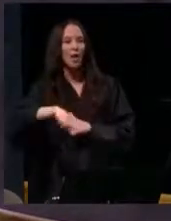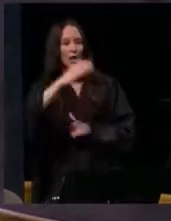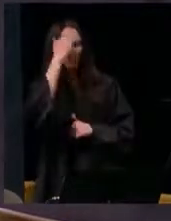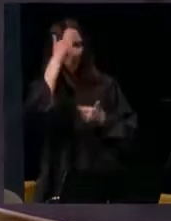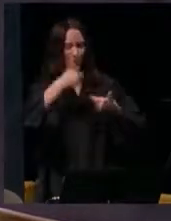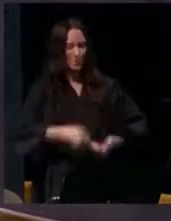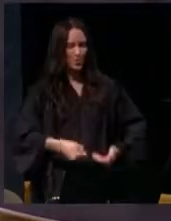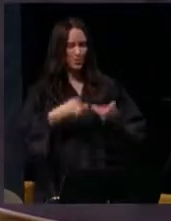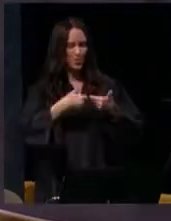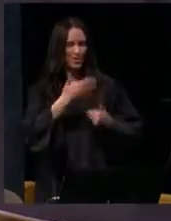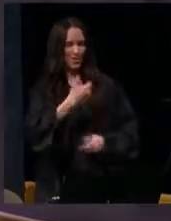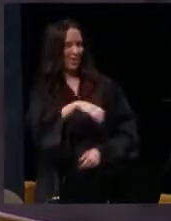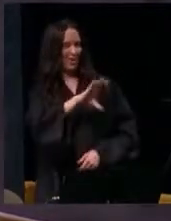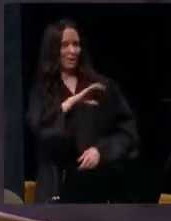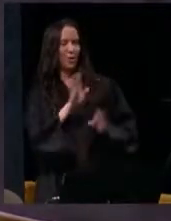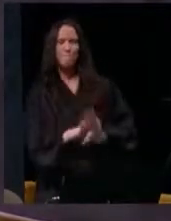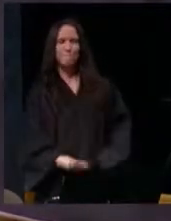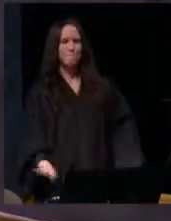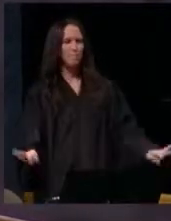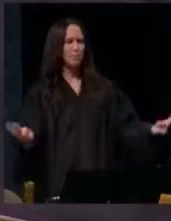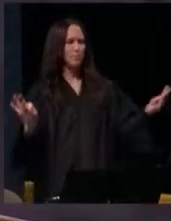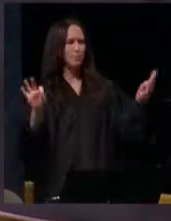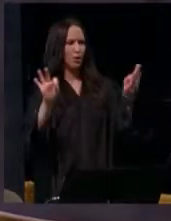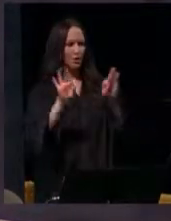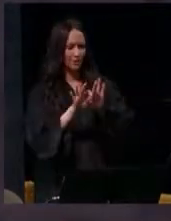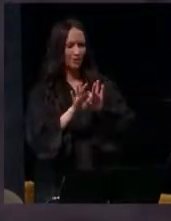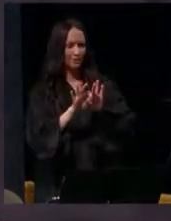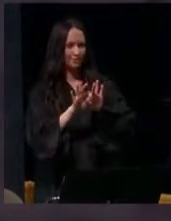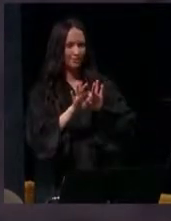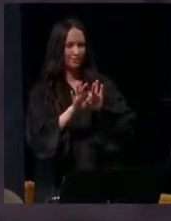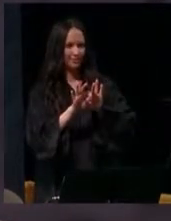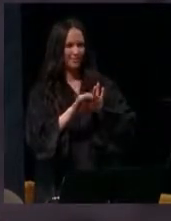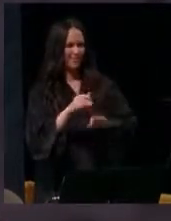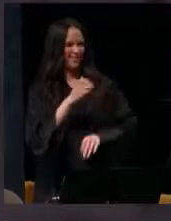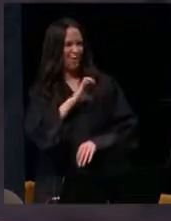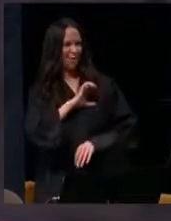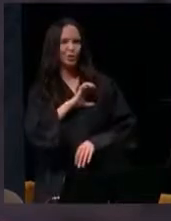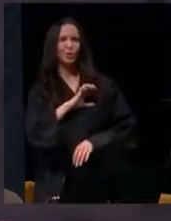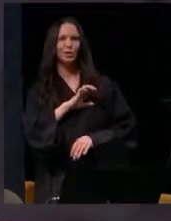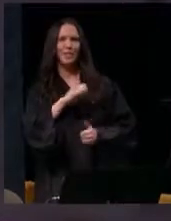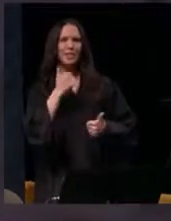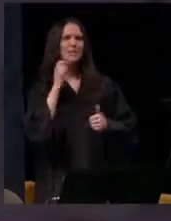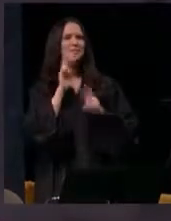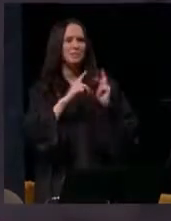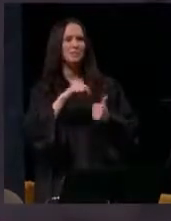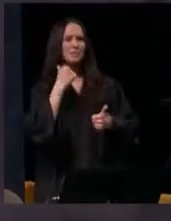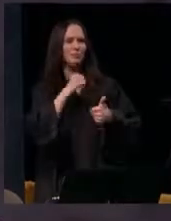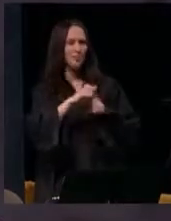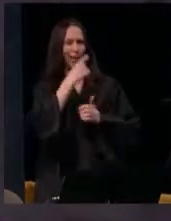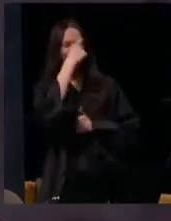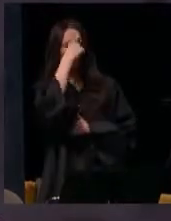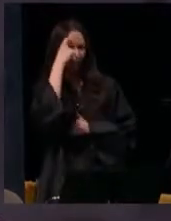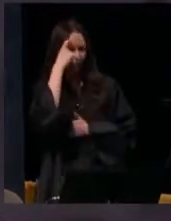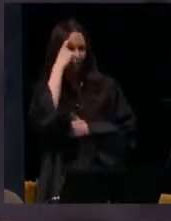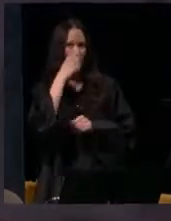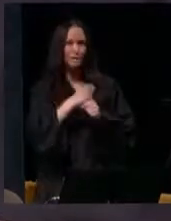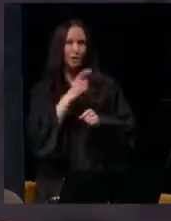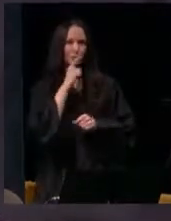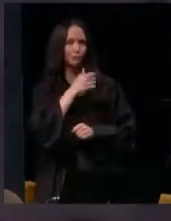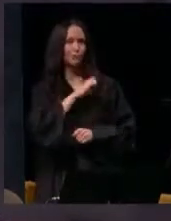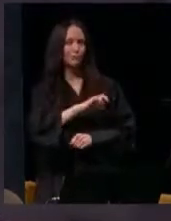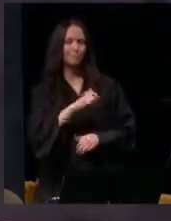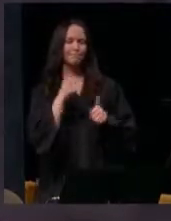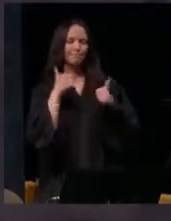character is who you are and what counts the most. A character is a legacy. Make it a good one. I want us, the class